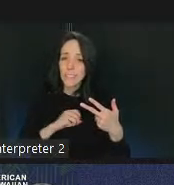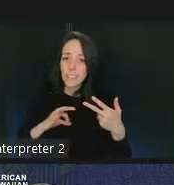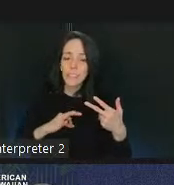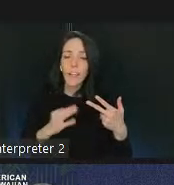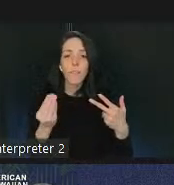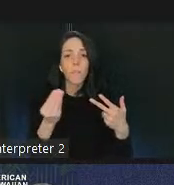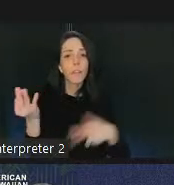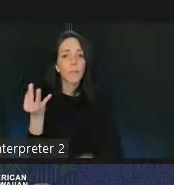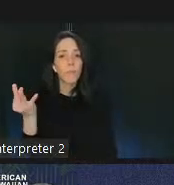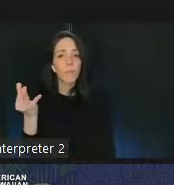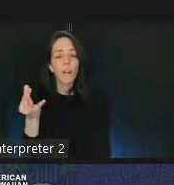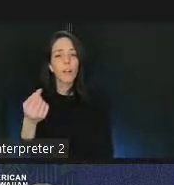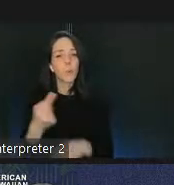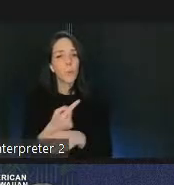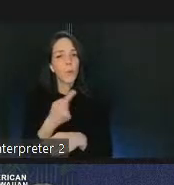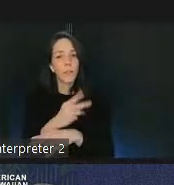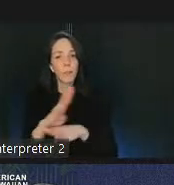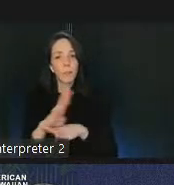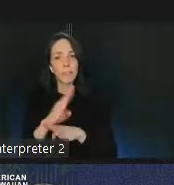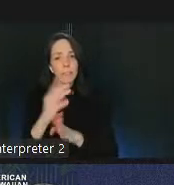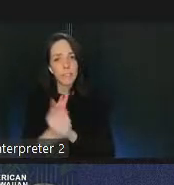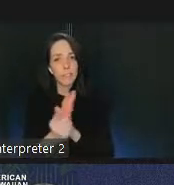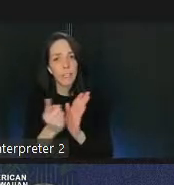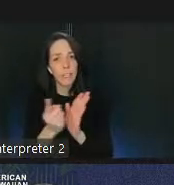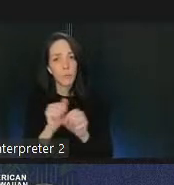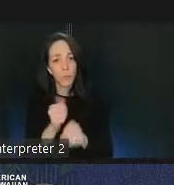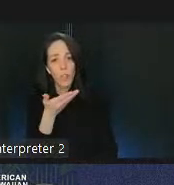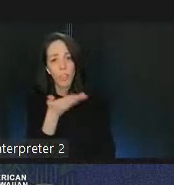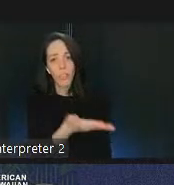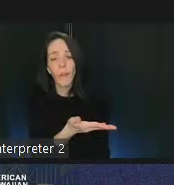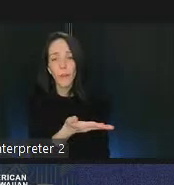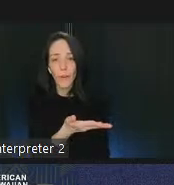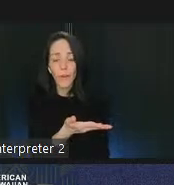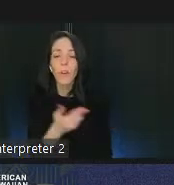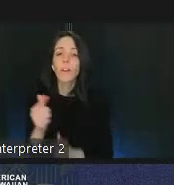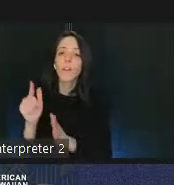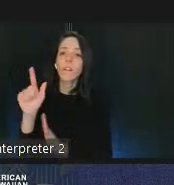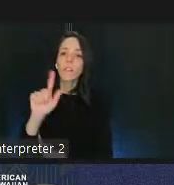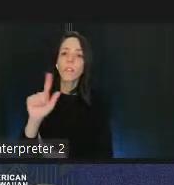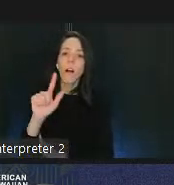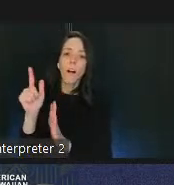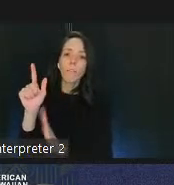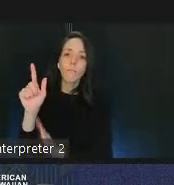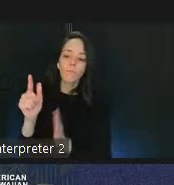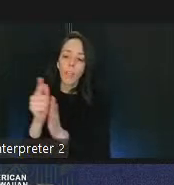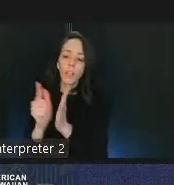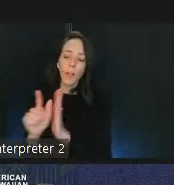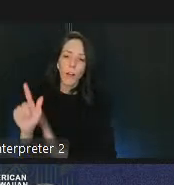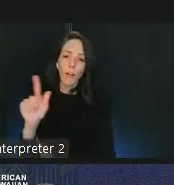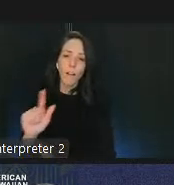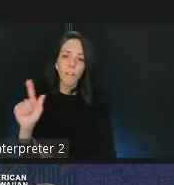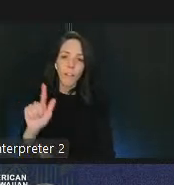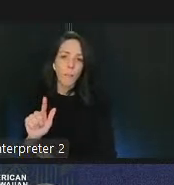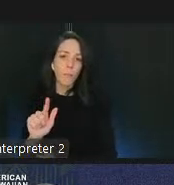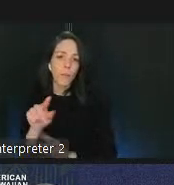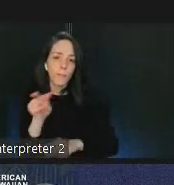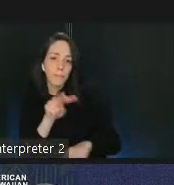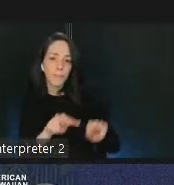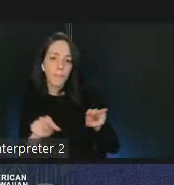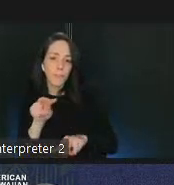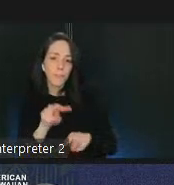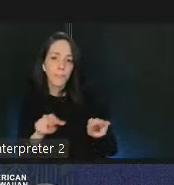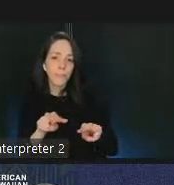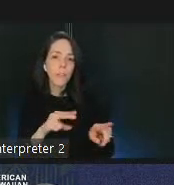during regular business hours. The Law Library is governed by the Washington County Board of Commissioners in consultation with the Circuit Court